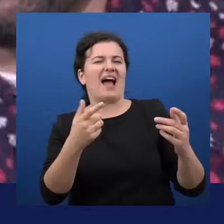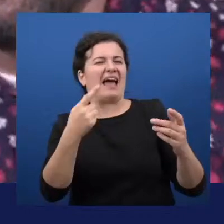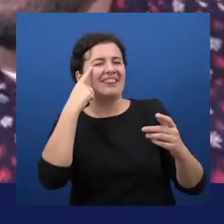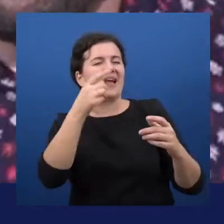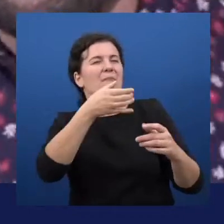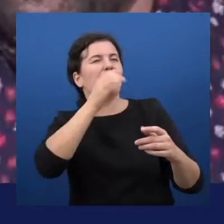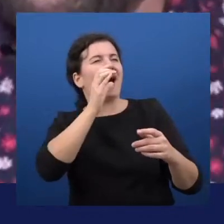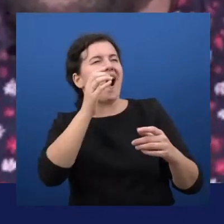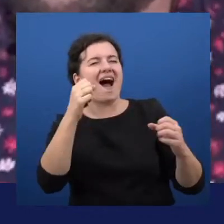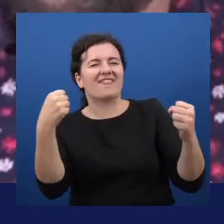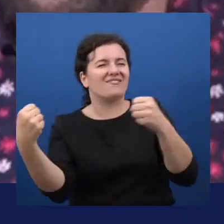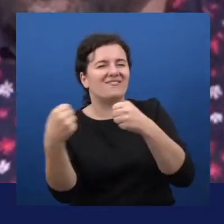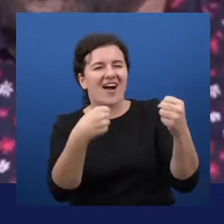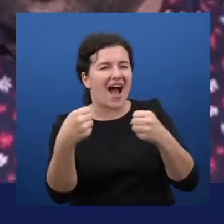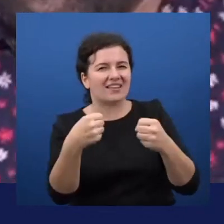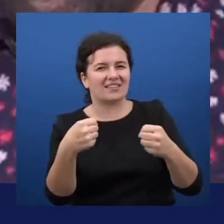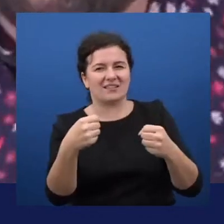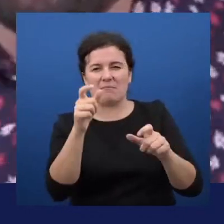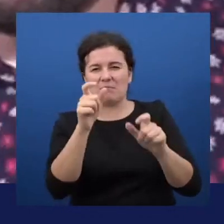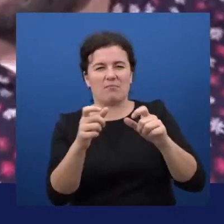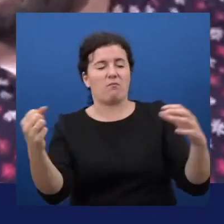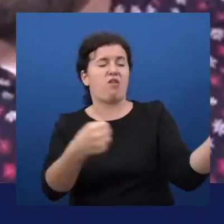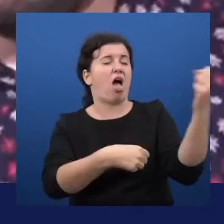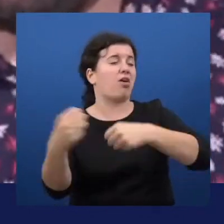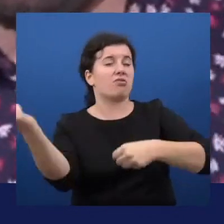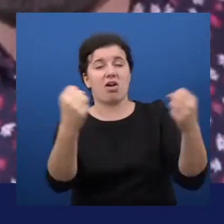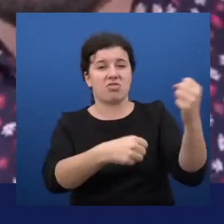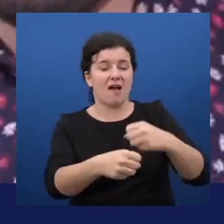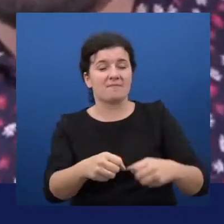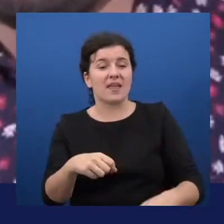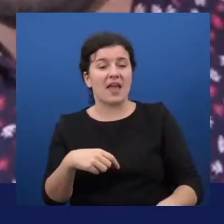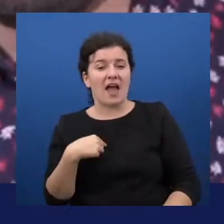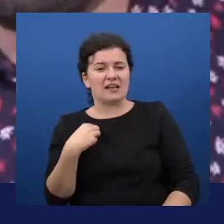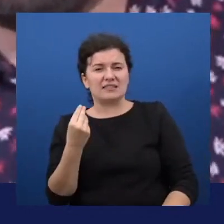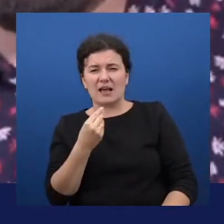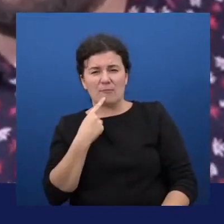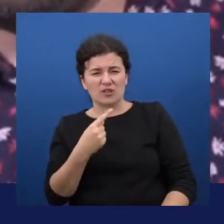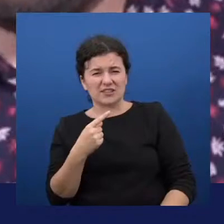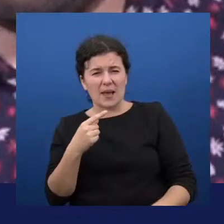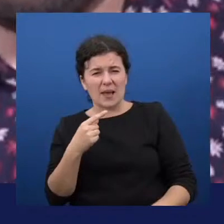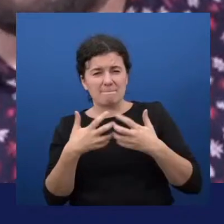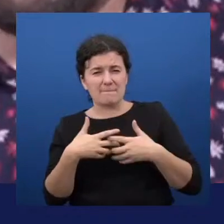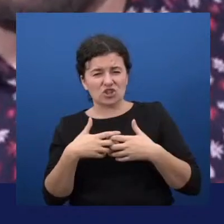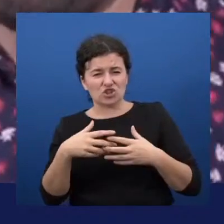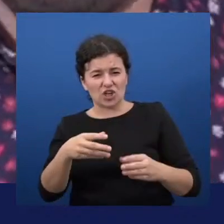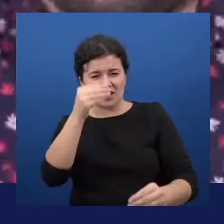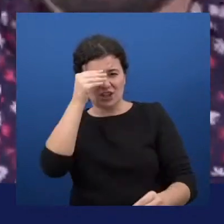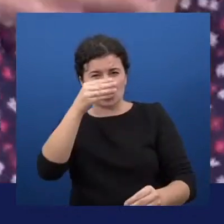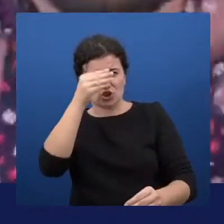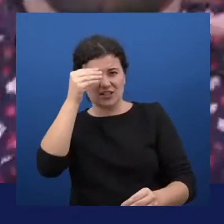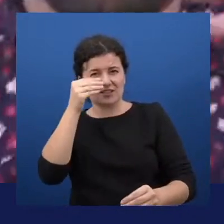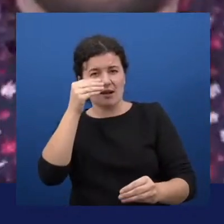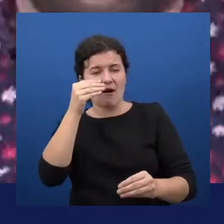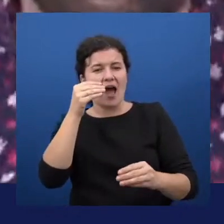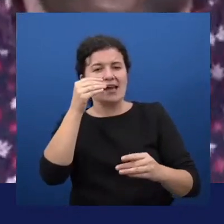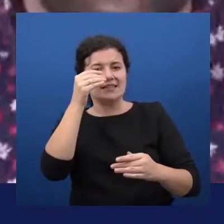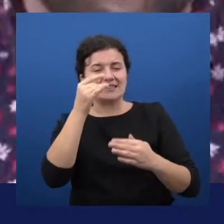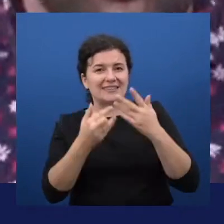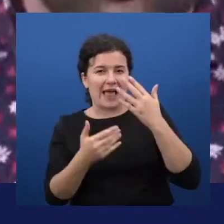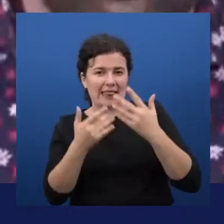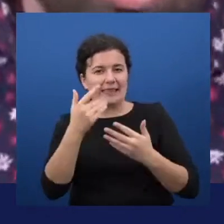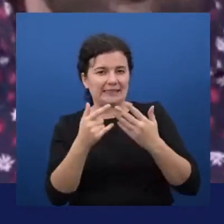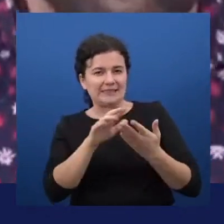and the statistician said, looks like somebody just said machine learning is just applied statistics, and everyone's throwing chairs at each other.